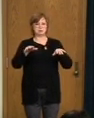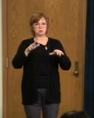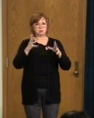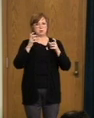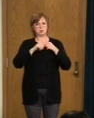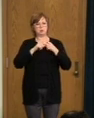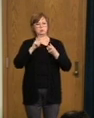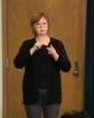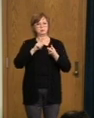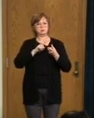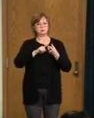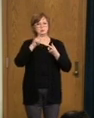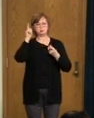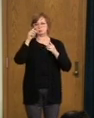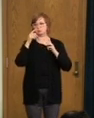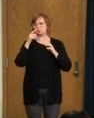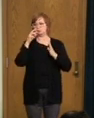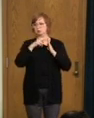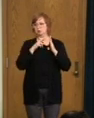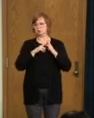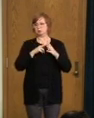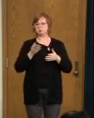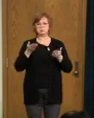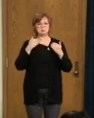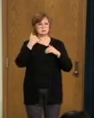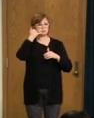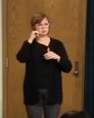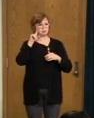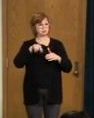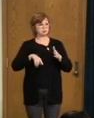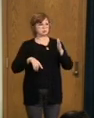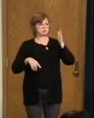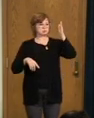measures. We'll take our next question on the phone line.